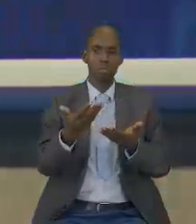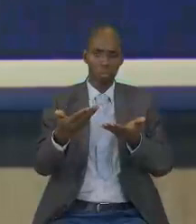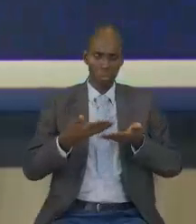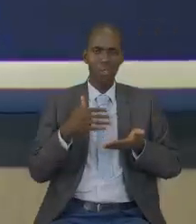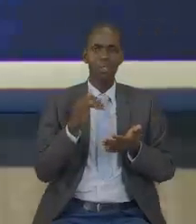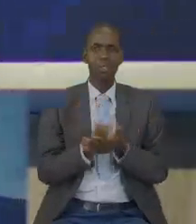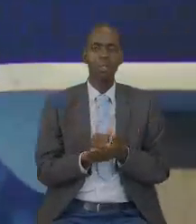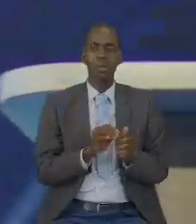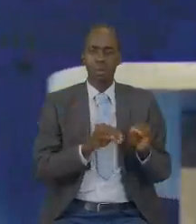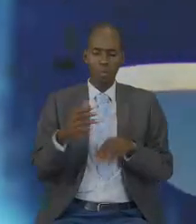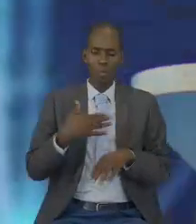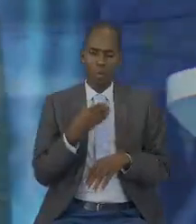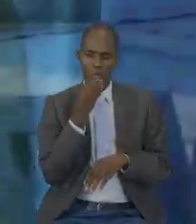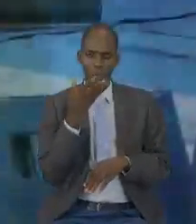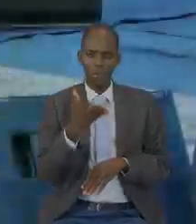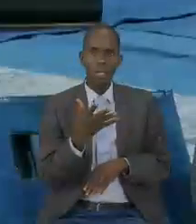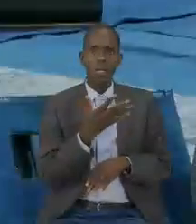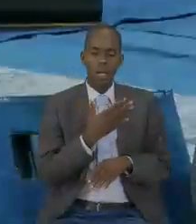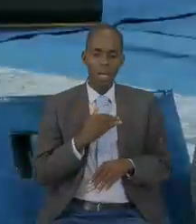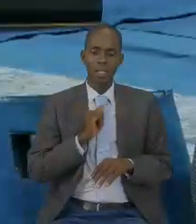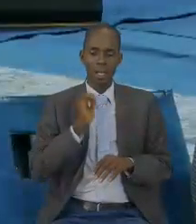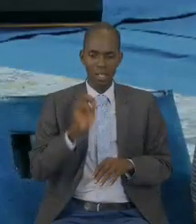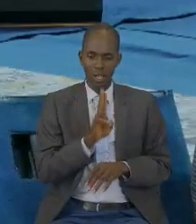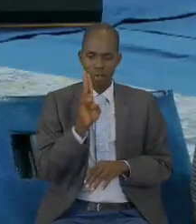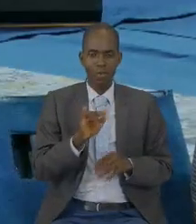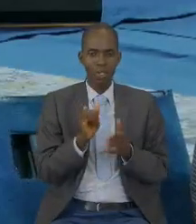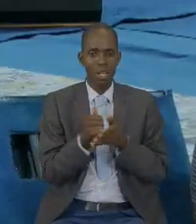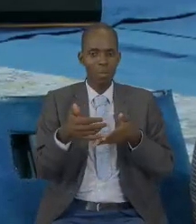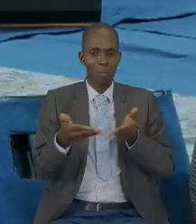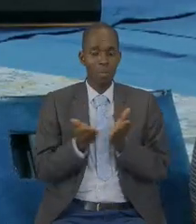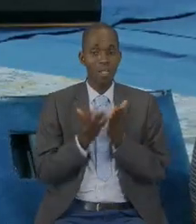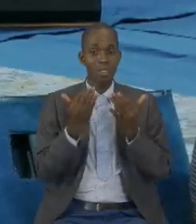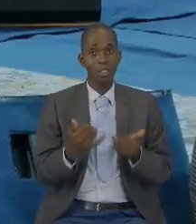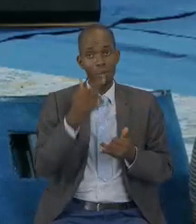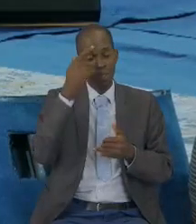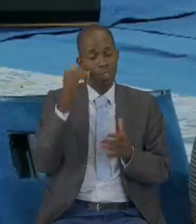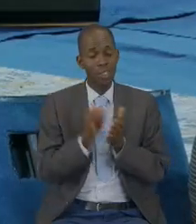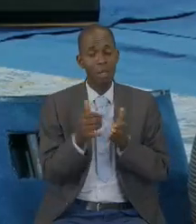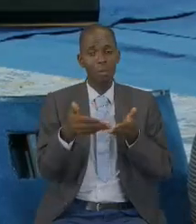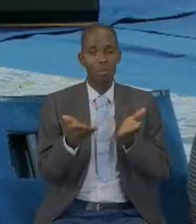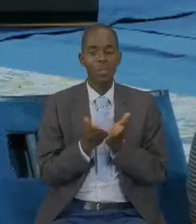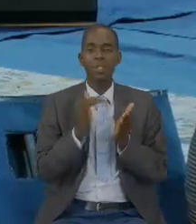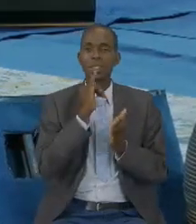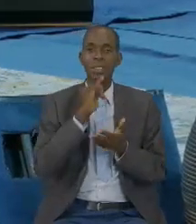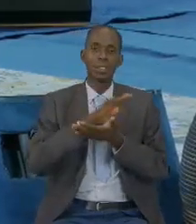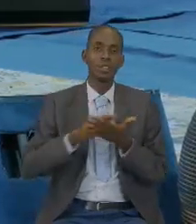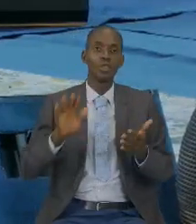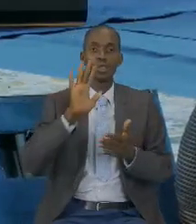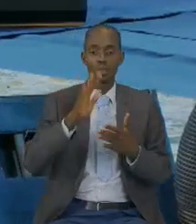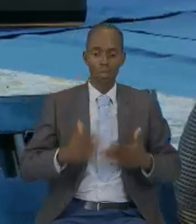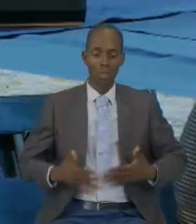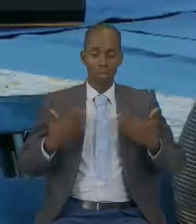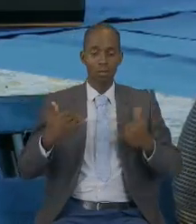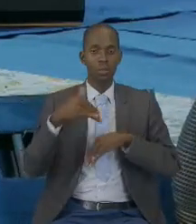my foot there. I can use the plate now because that plate is clean. Your life tonight will